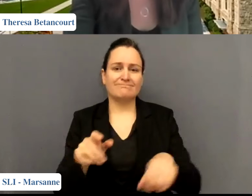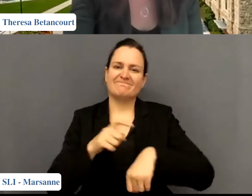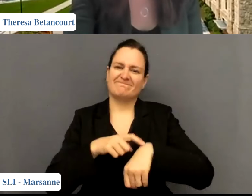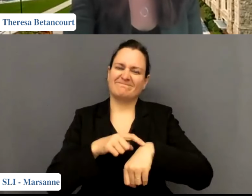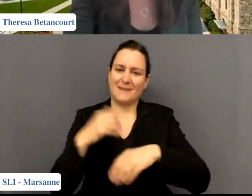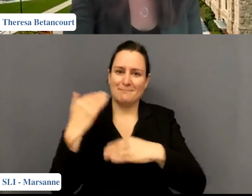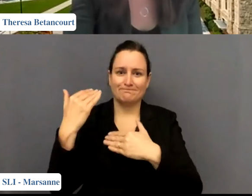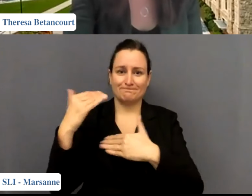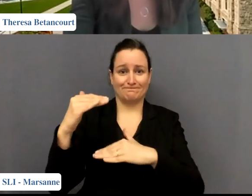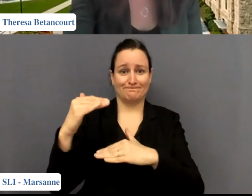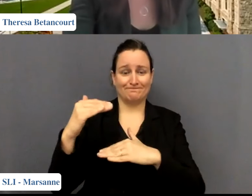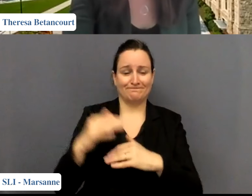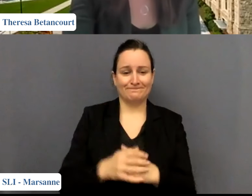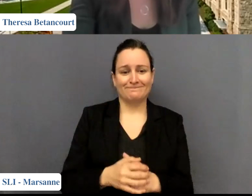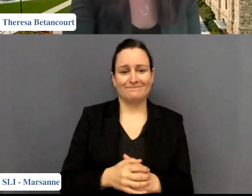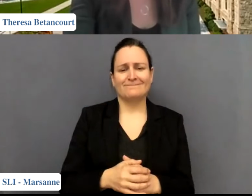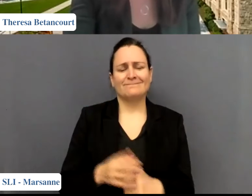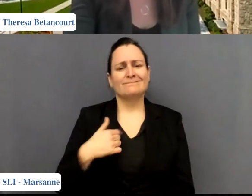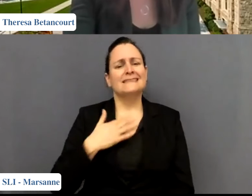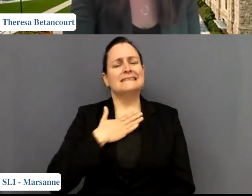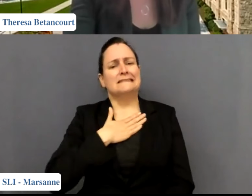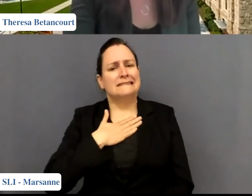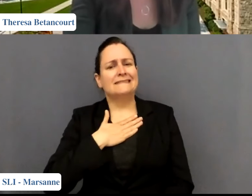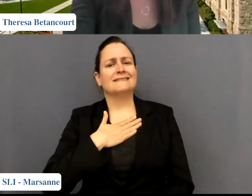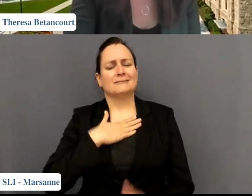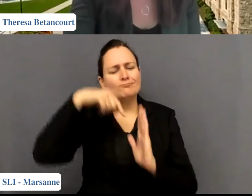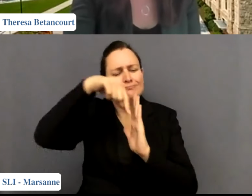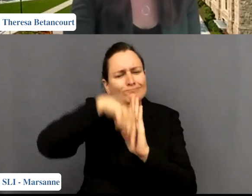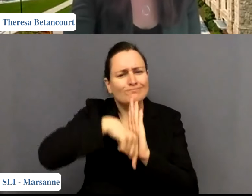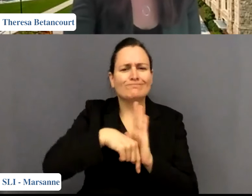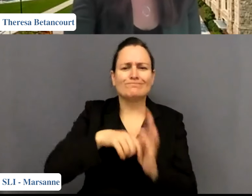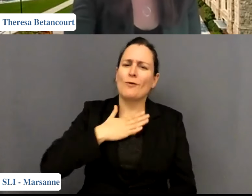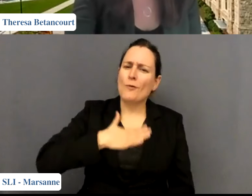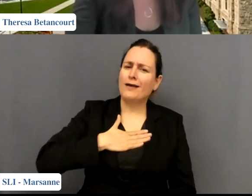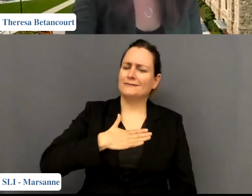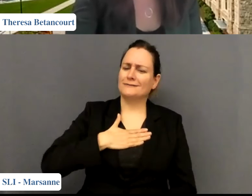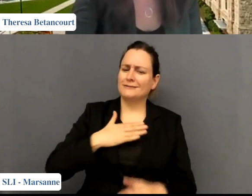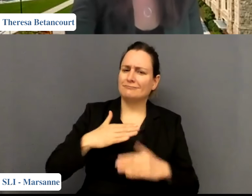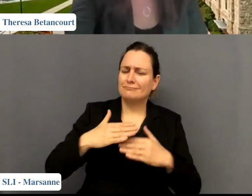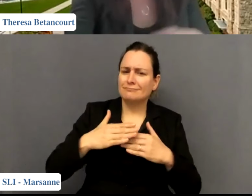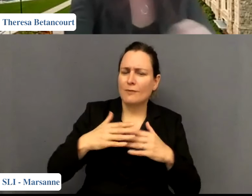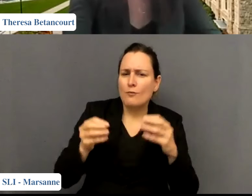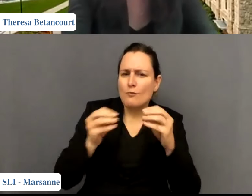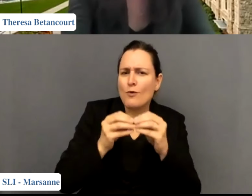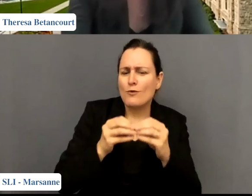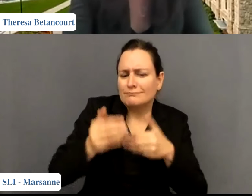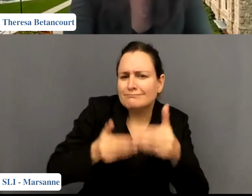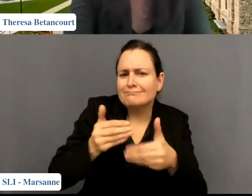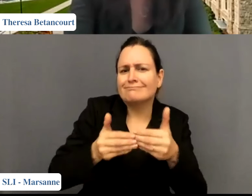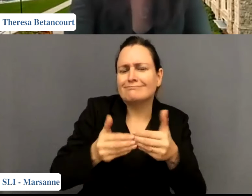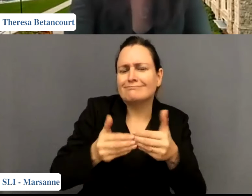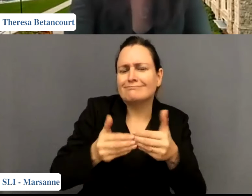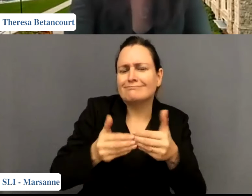more and for much longer. But thank you all for engaging in this really interesting